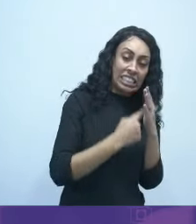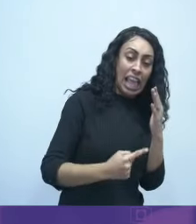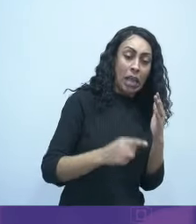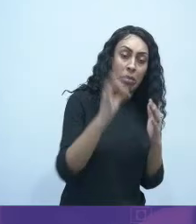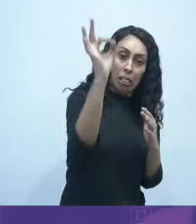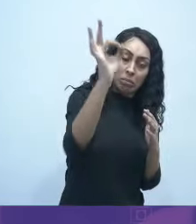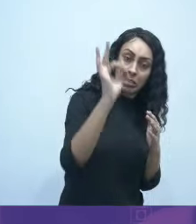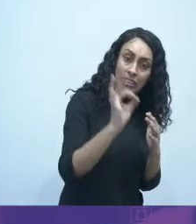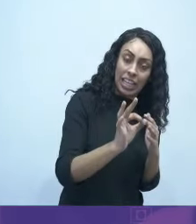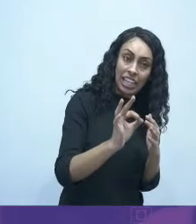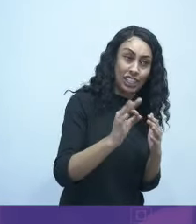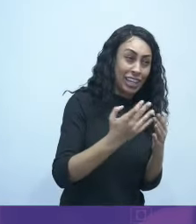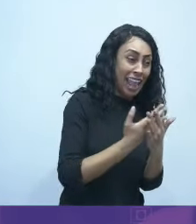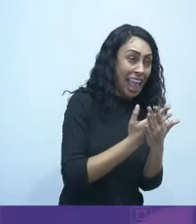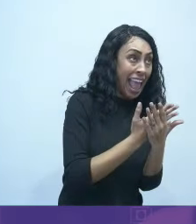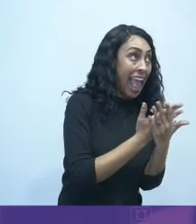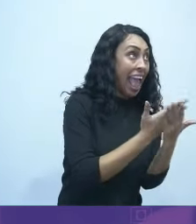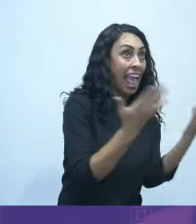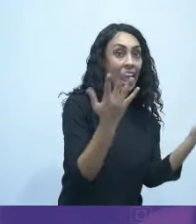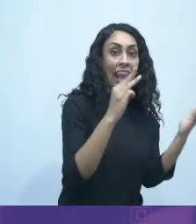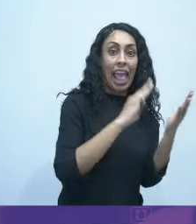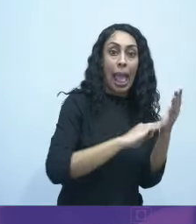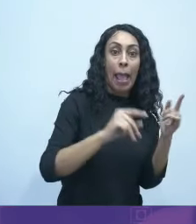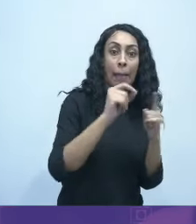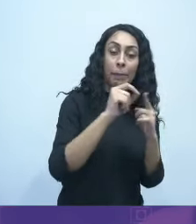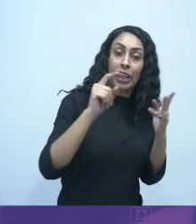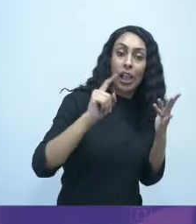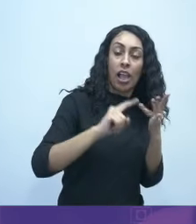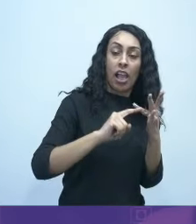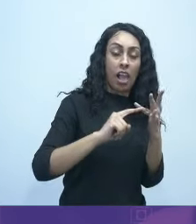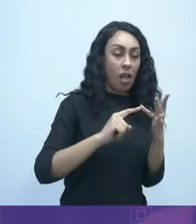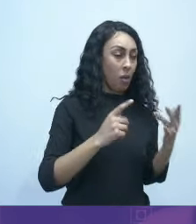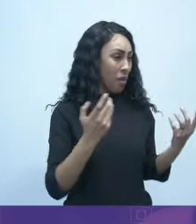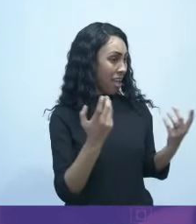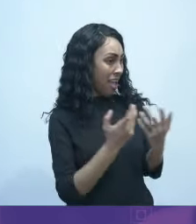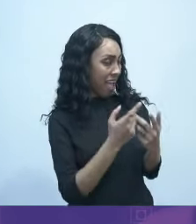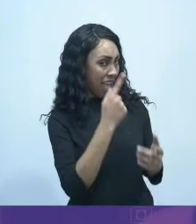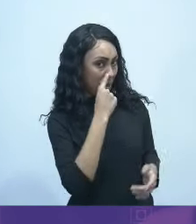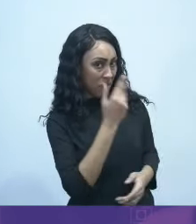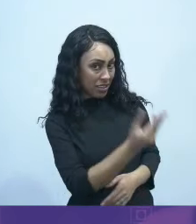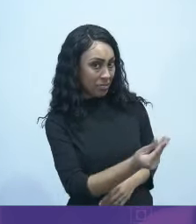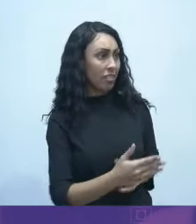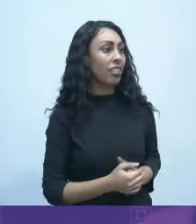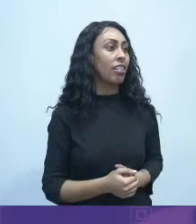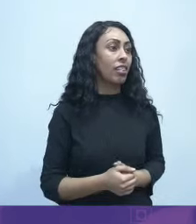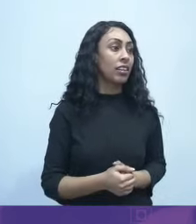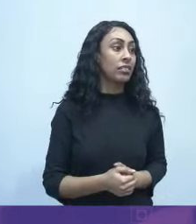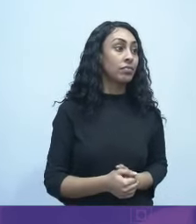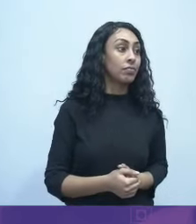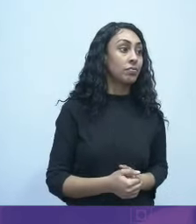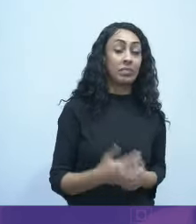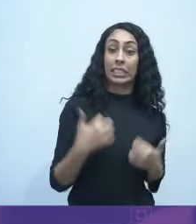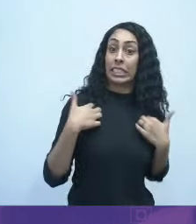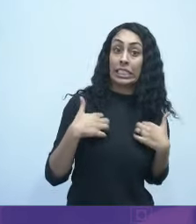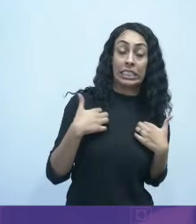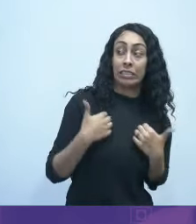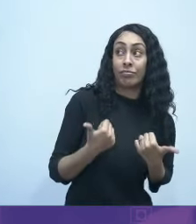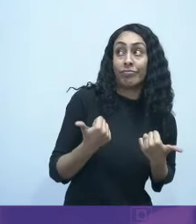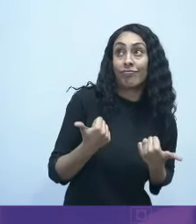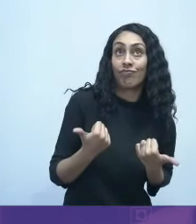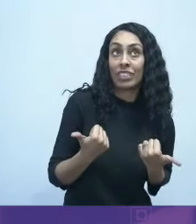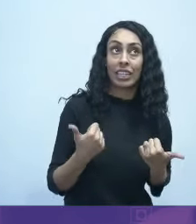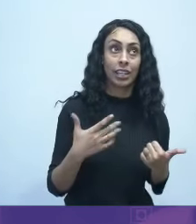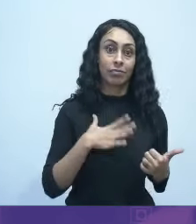of any MPO at around 18%. How do you account for that? I think there's some really key ingredients to make that